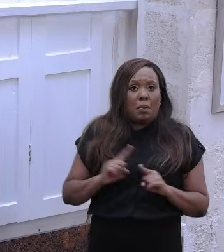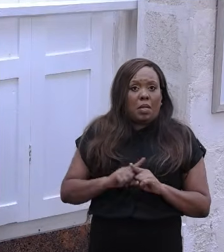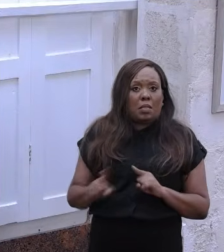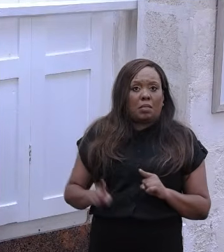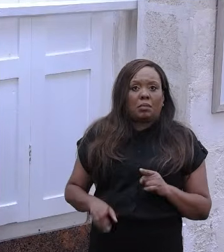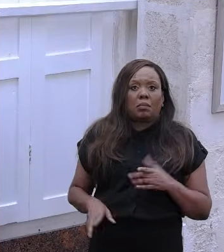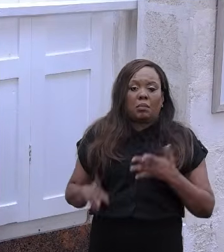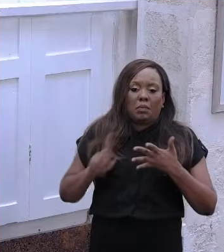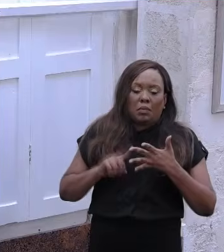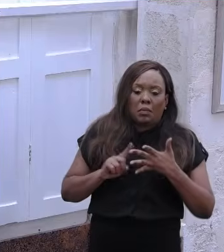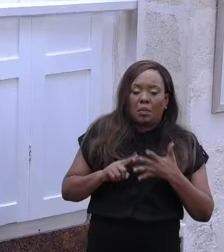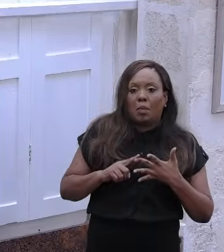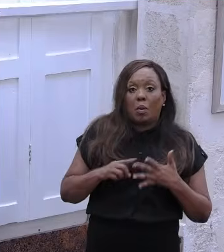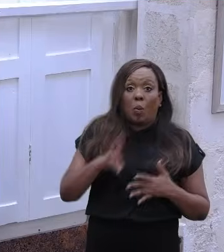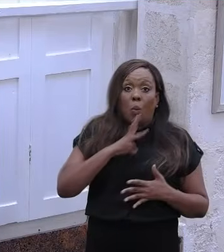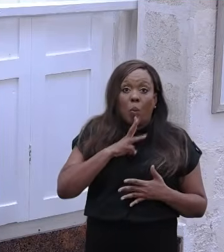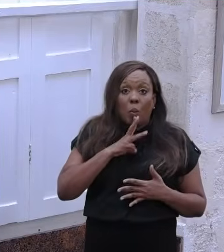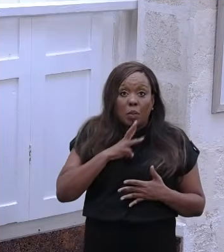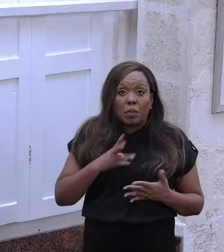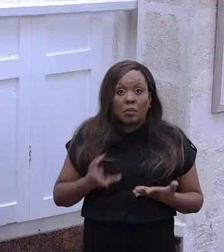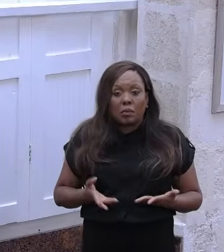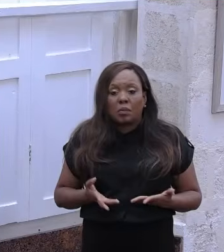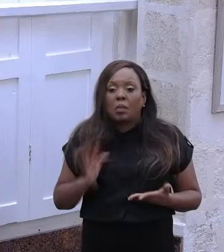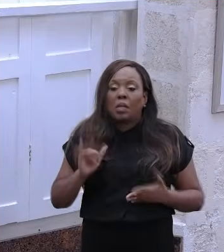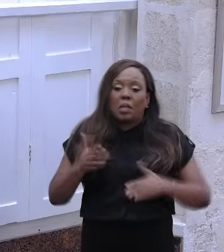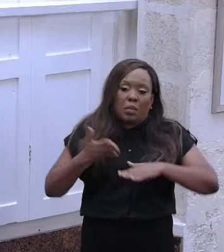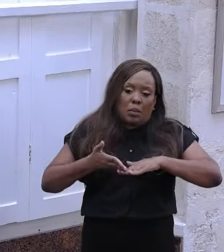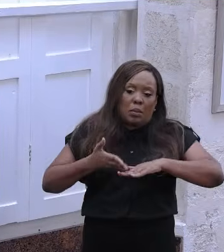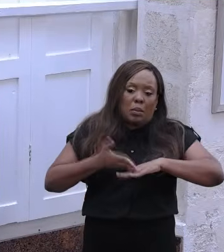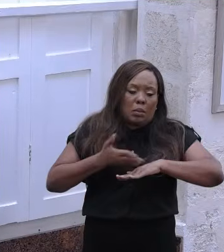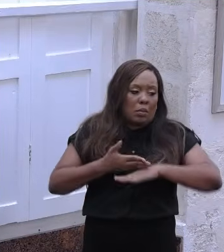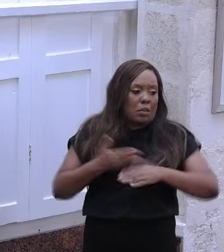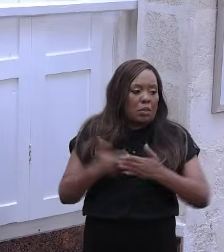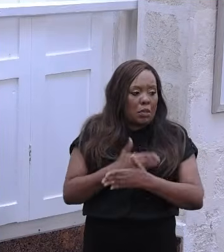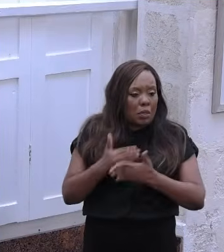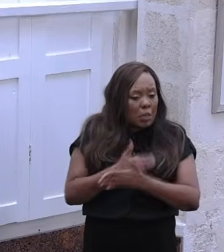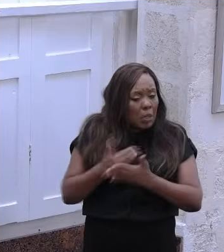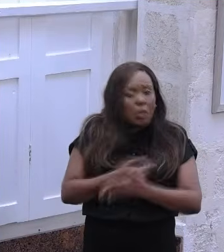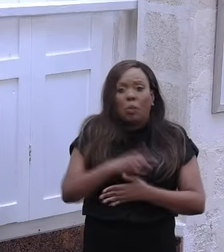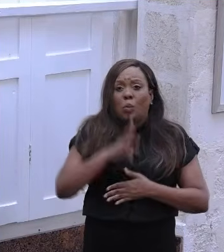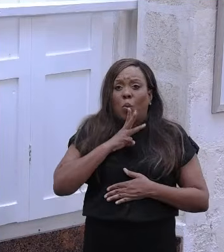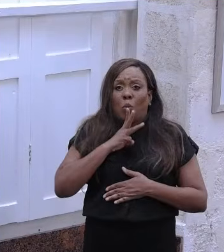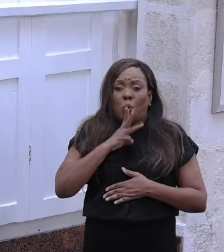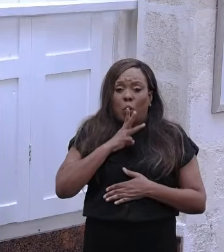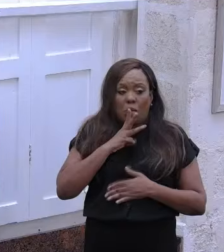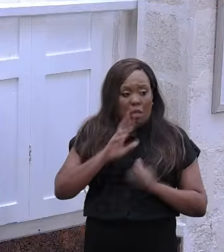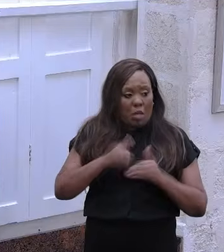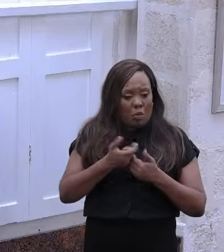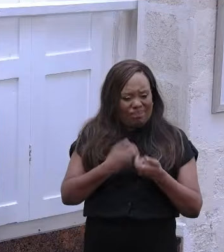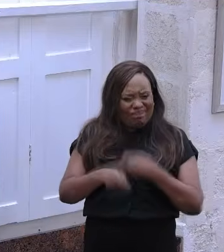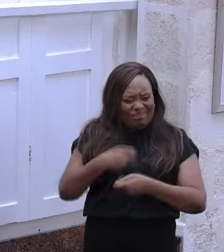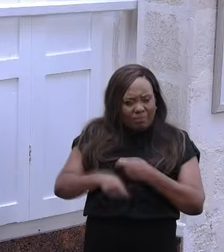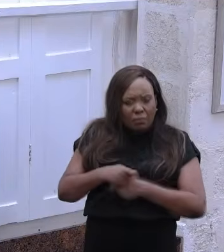water, government has also been improving and modernizing the ways